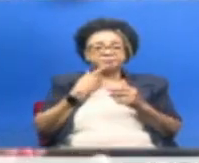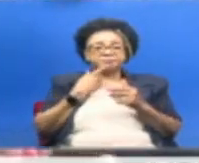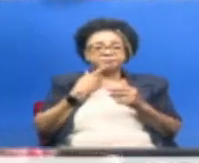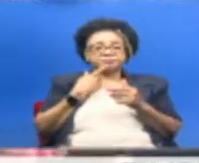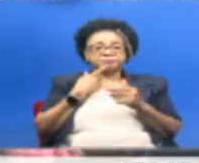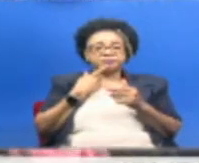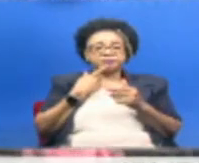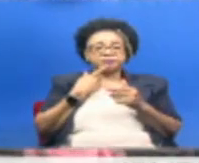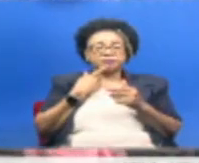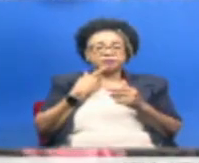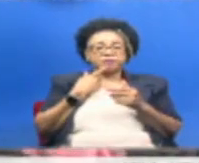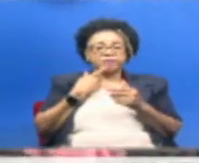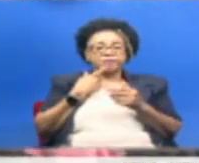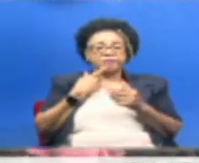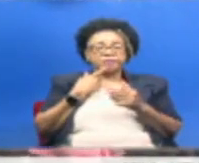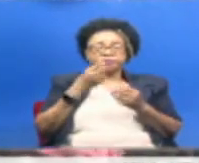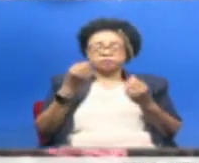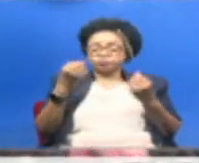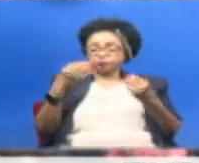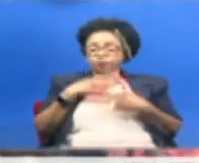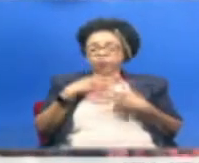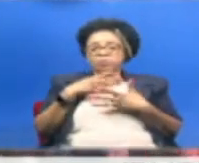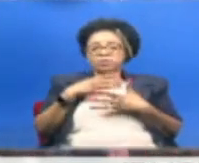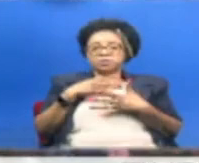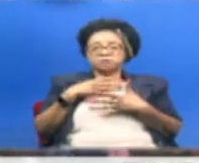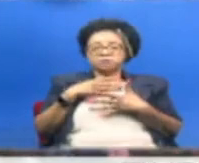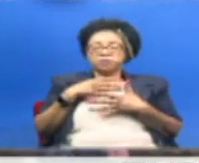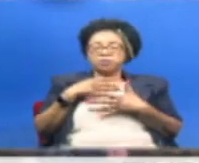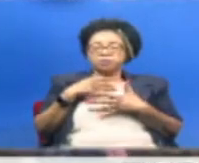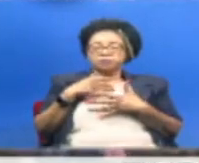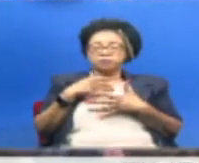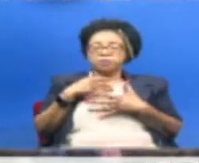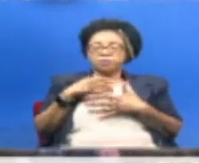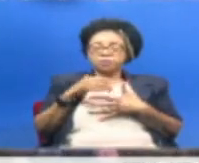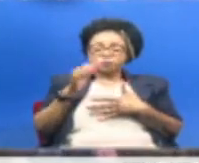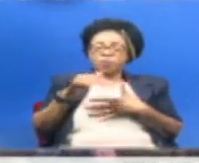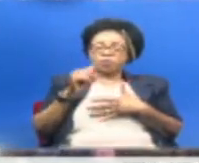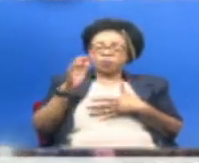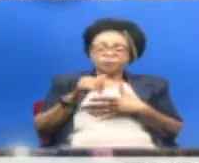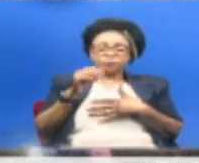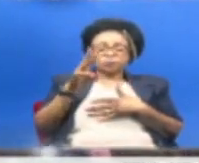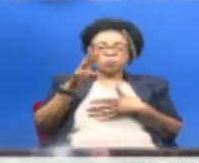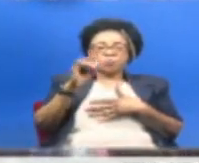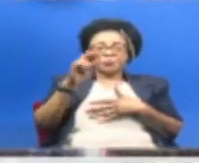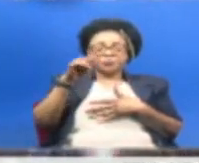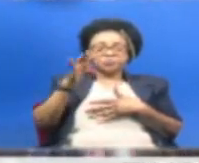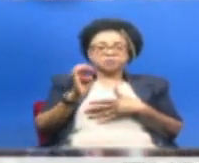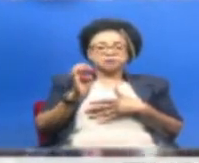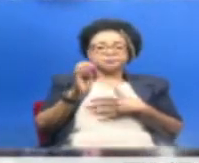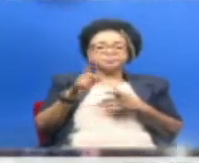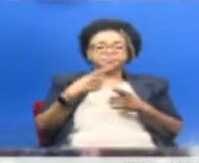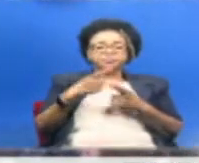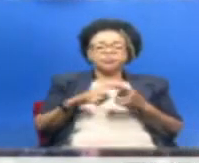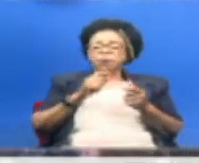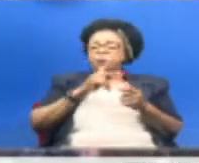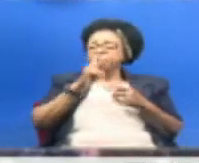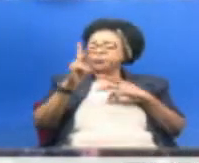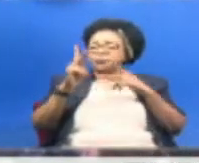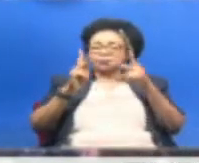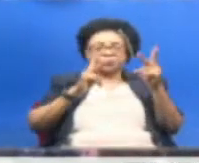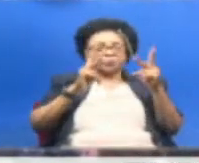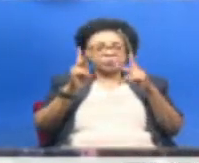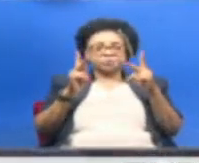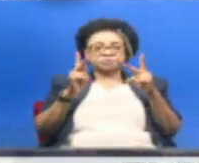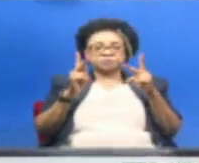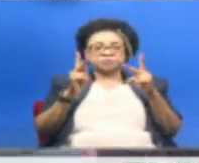tulistukia mama akiitana jina Winnie. Winnie, alafu mayoi moja, alafu